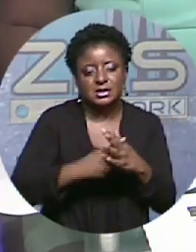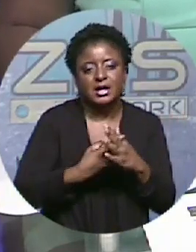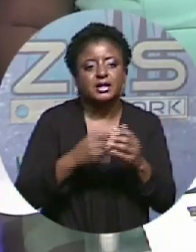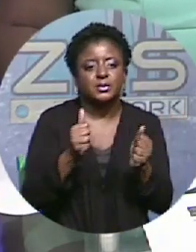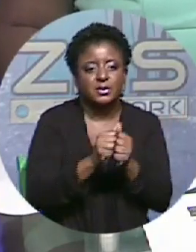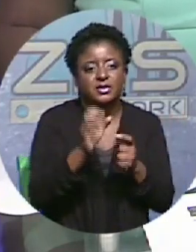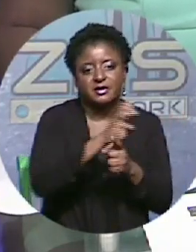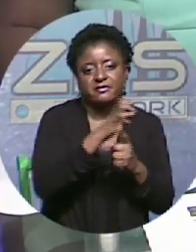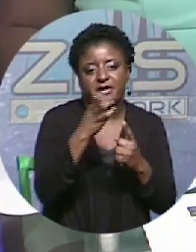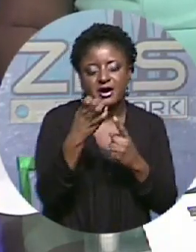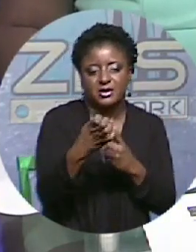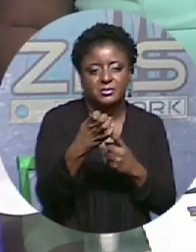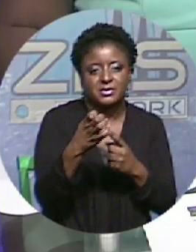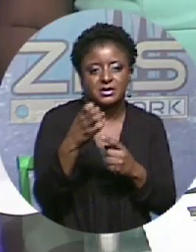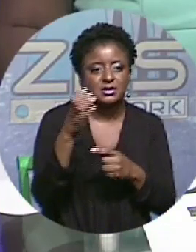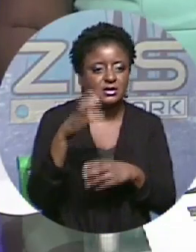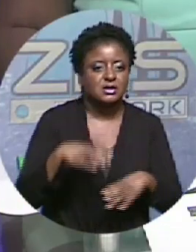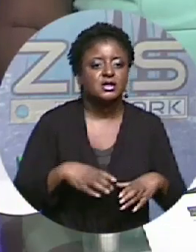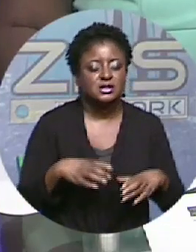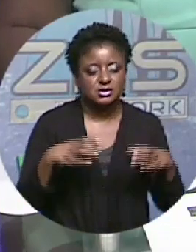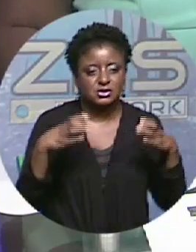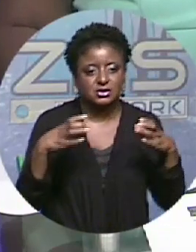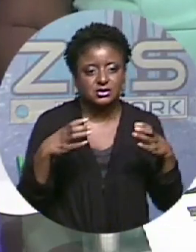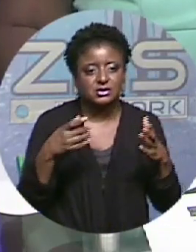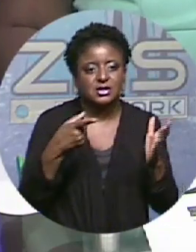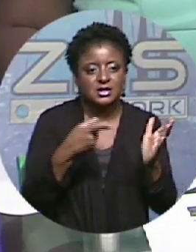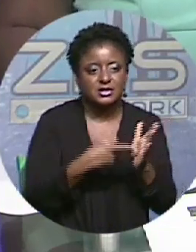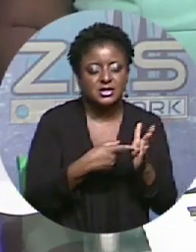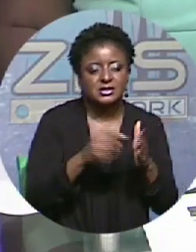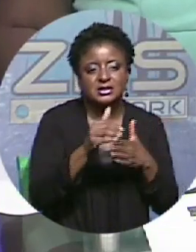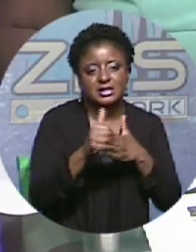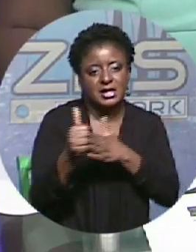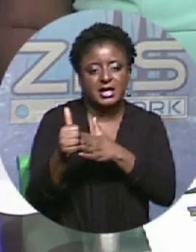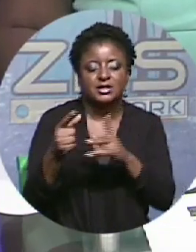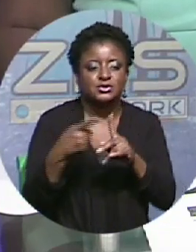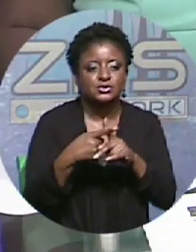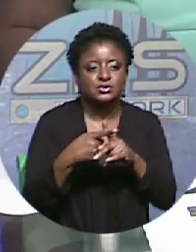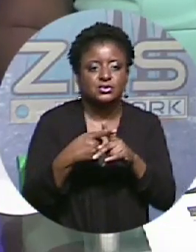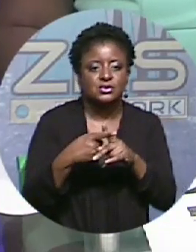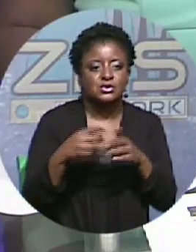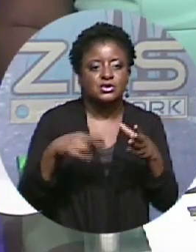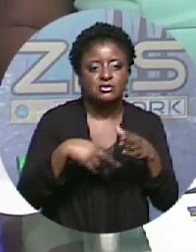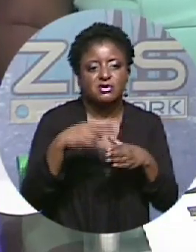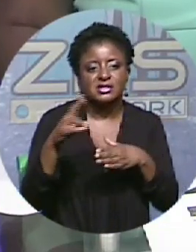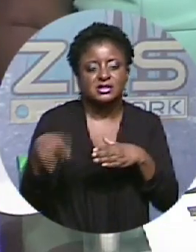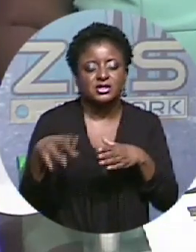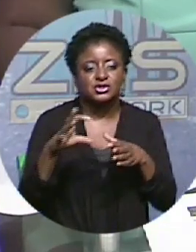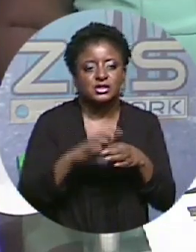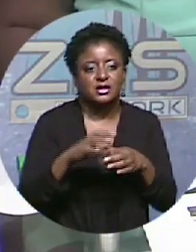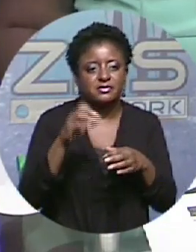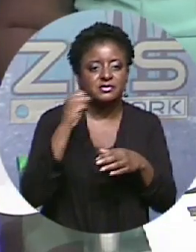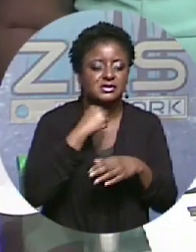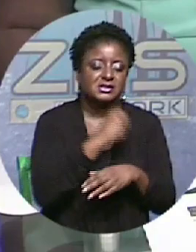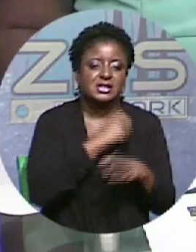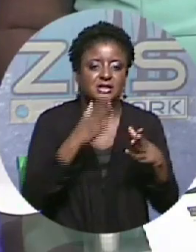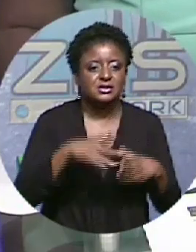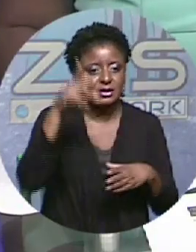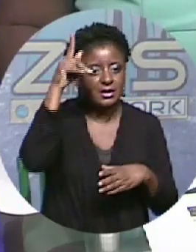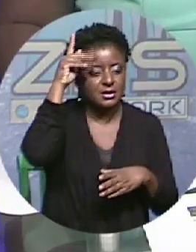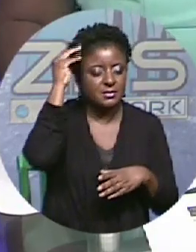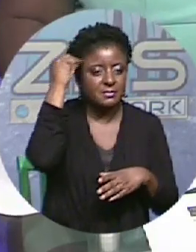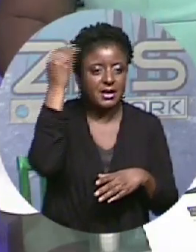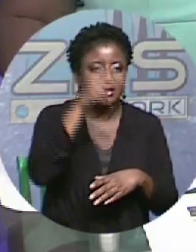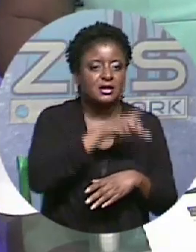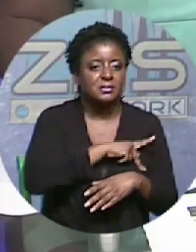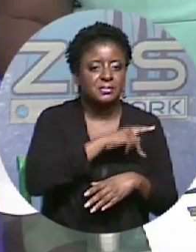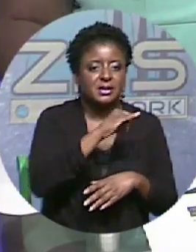Key home. Well, this latest chapter has led to the resignation of Free National Movement Chairman and Senator Michael Pintard and has cast a light on campaign